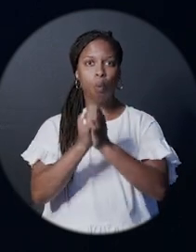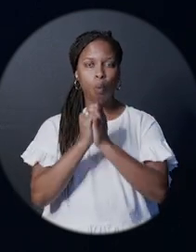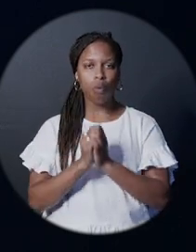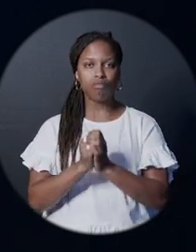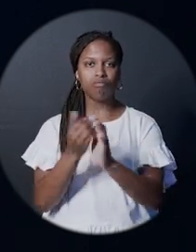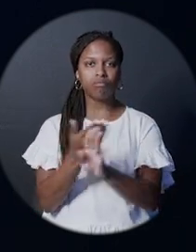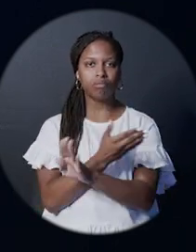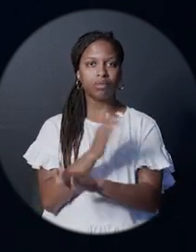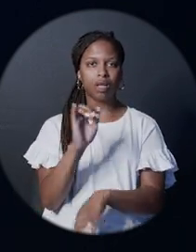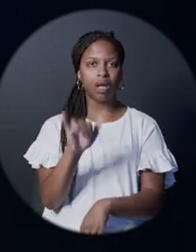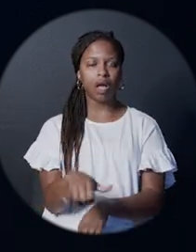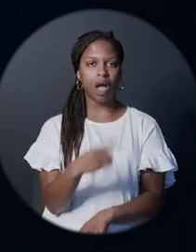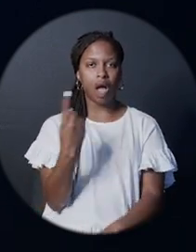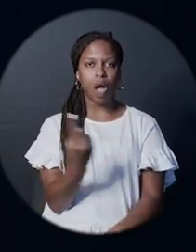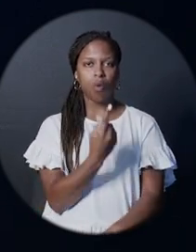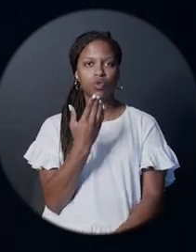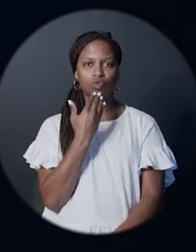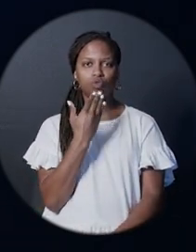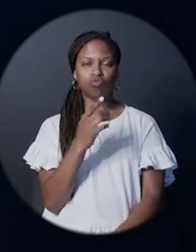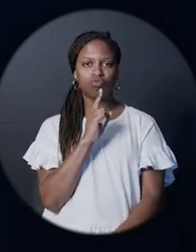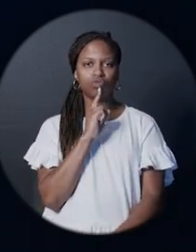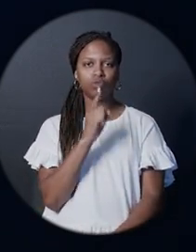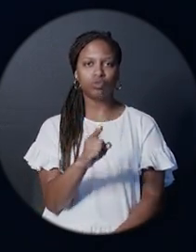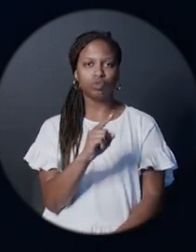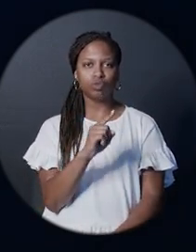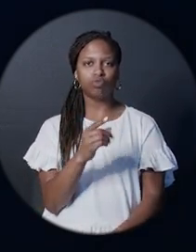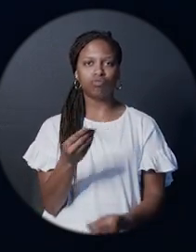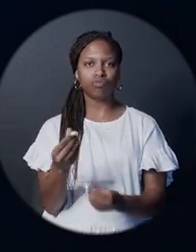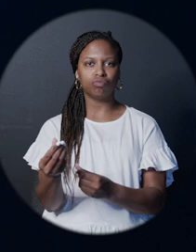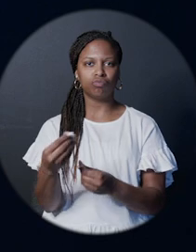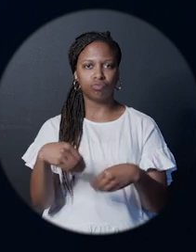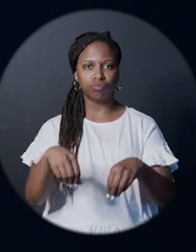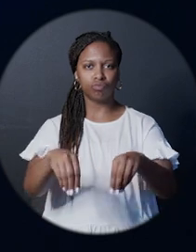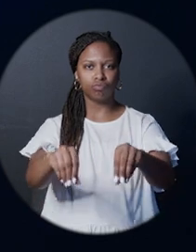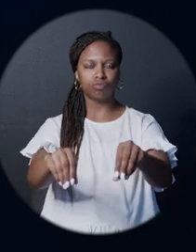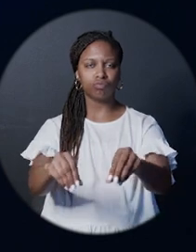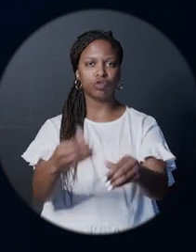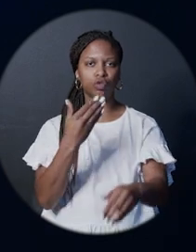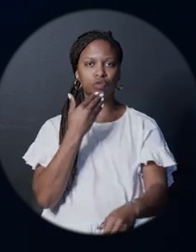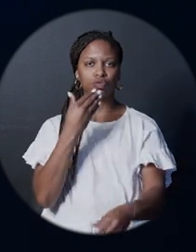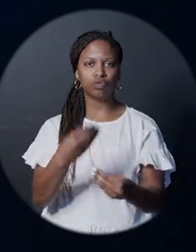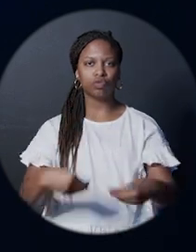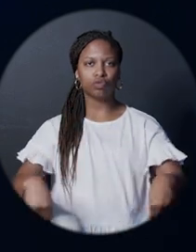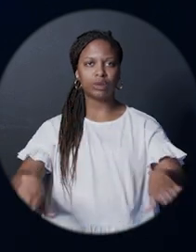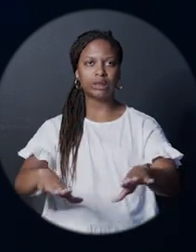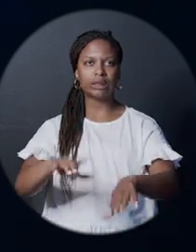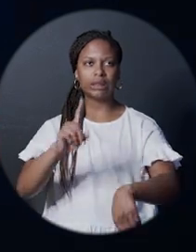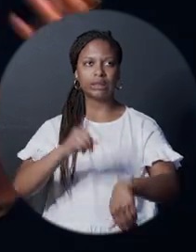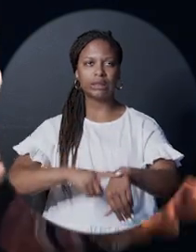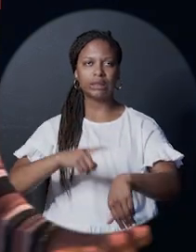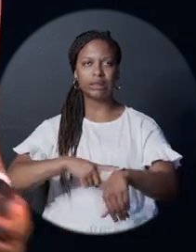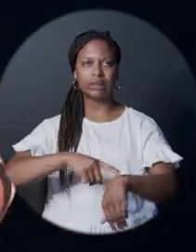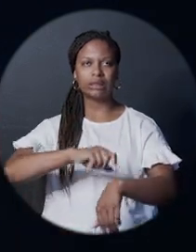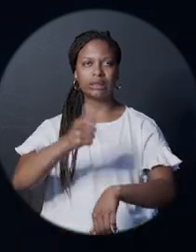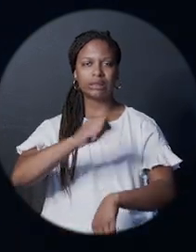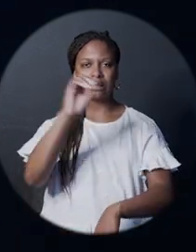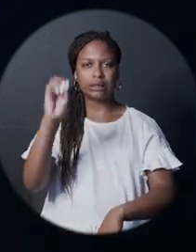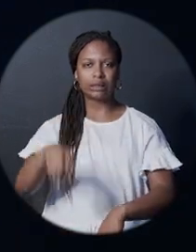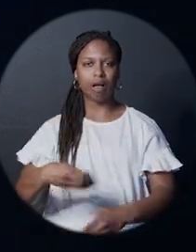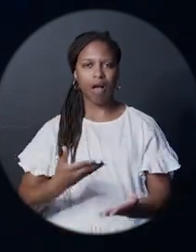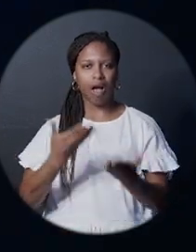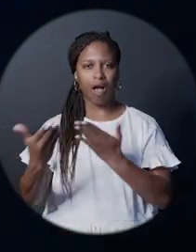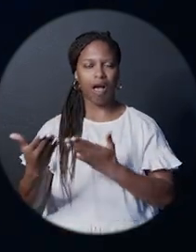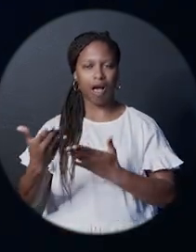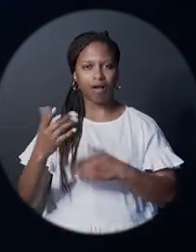And when worship is proceeding like that, it is always good to make sure you're sowing into a fertile ground. It's our tithe and